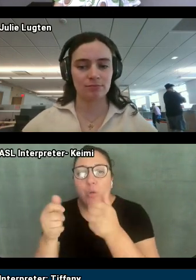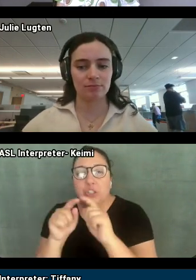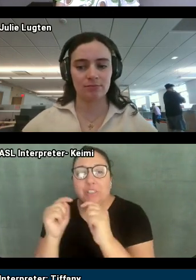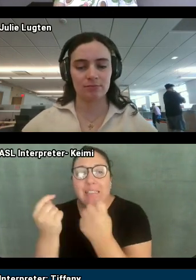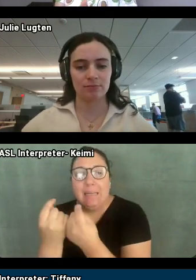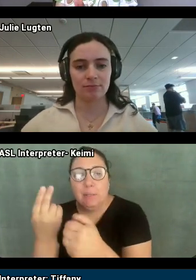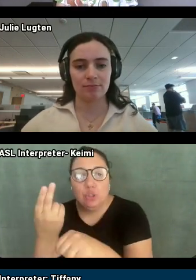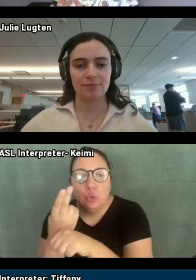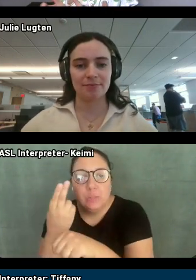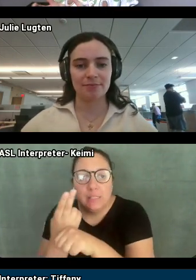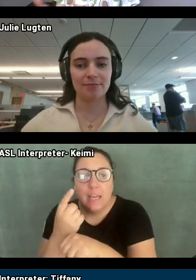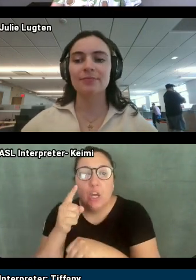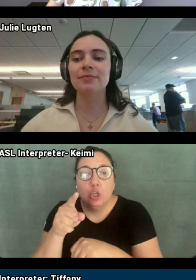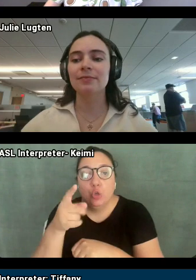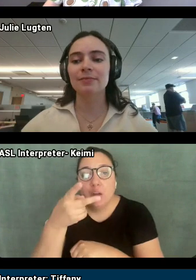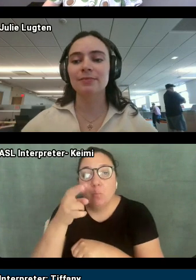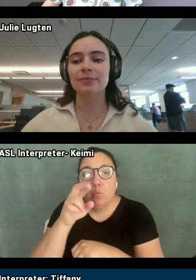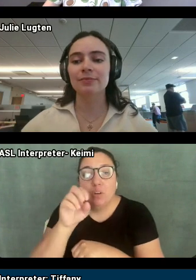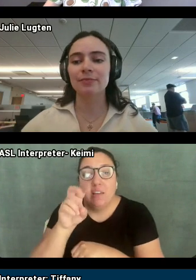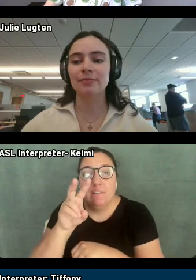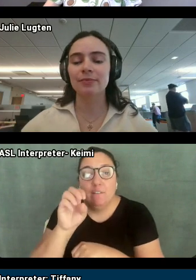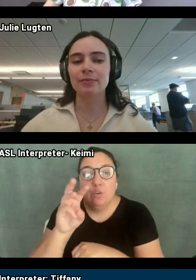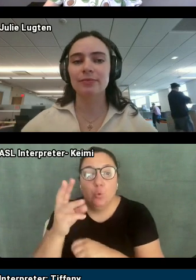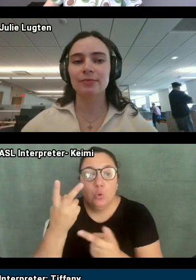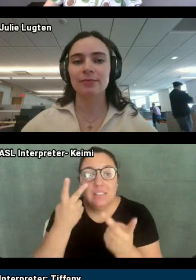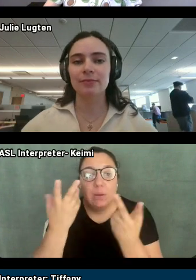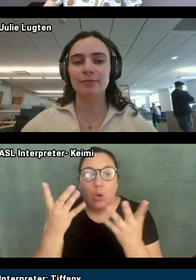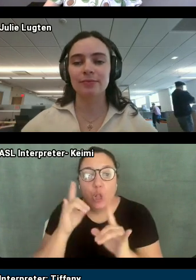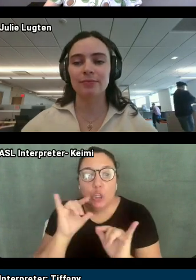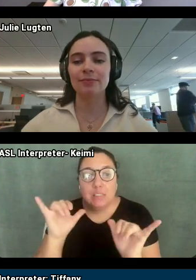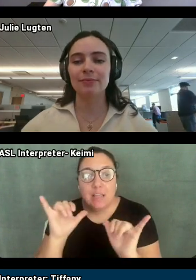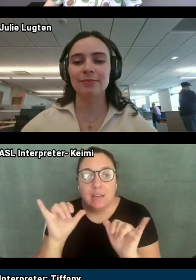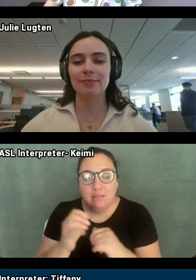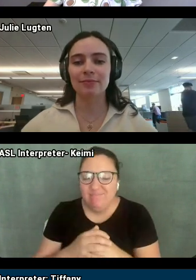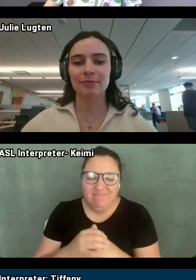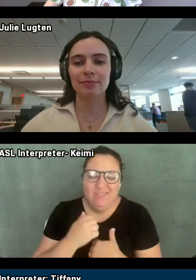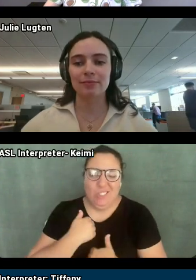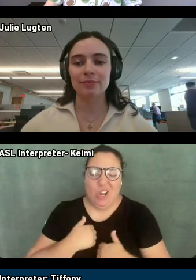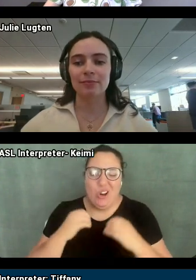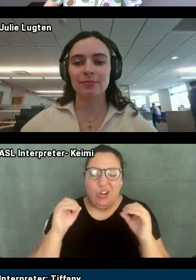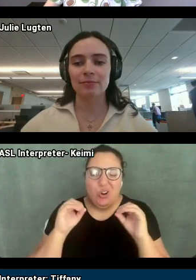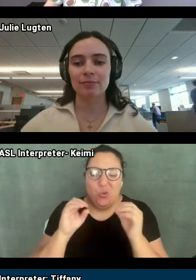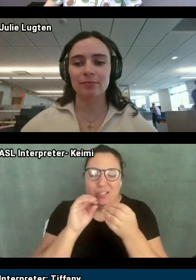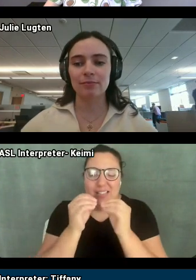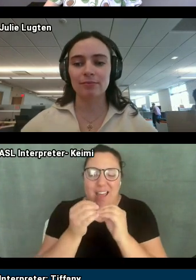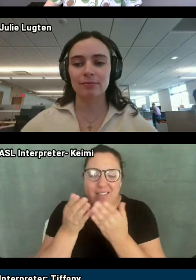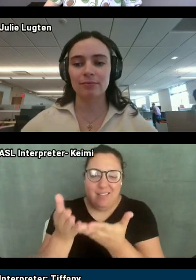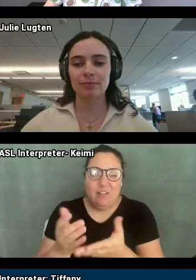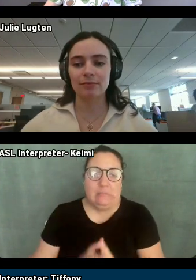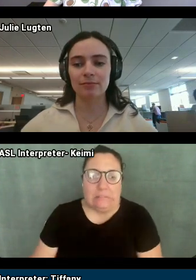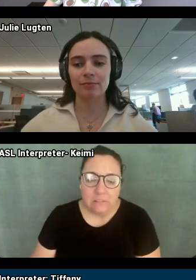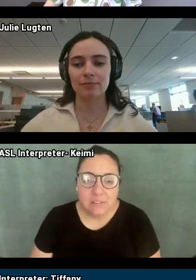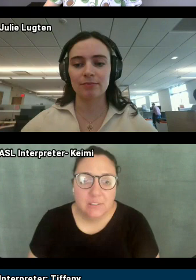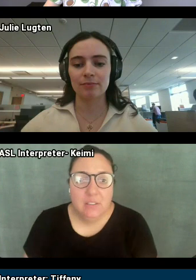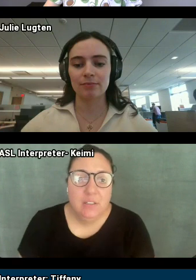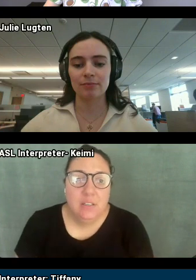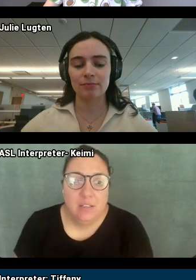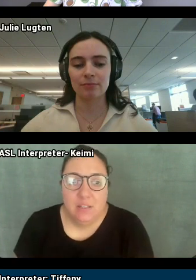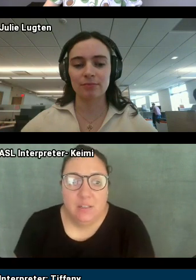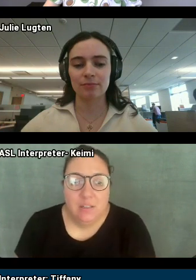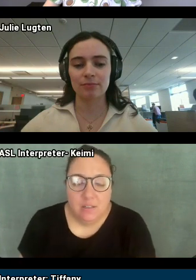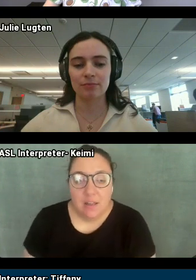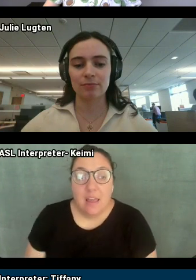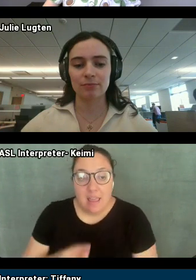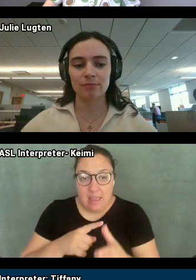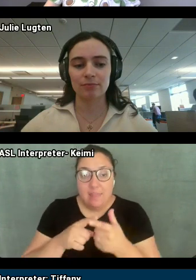can preview it to see what it looks like. Sorry, I don't have any data in any of these. And then you can also edit the